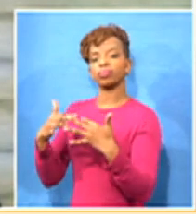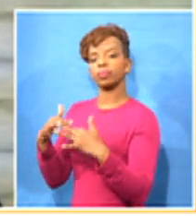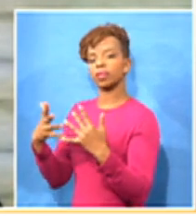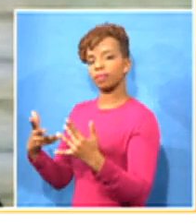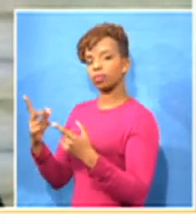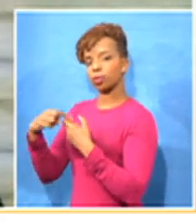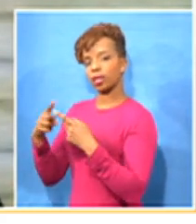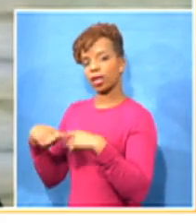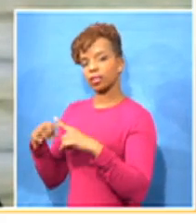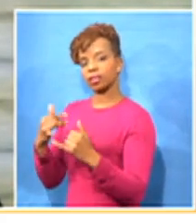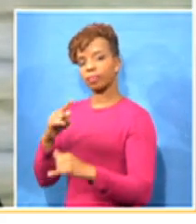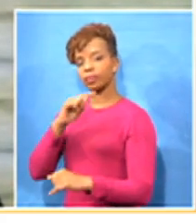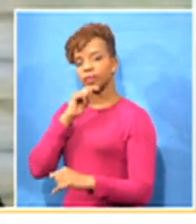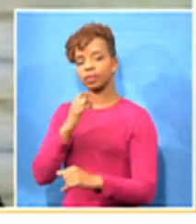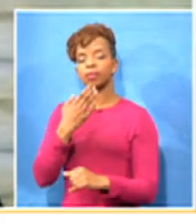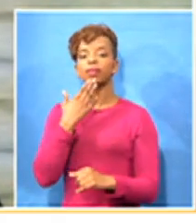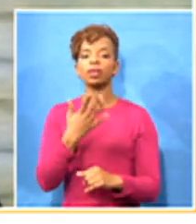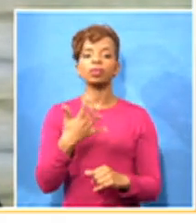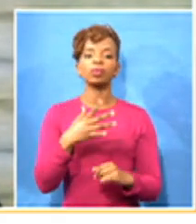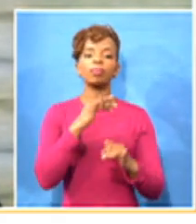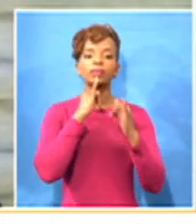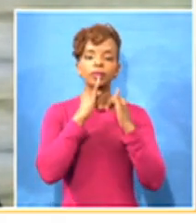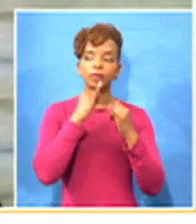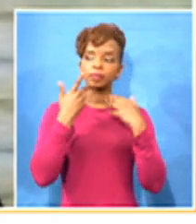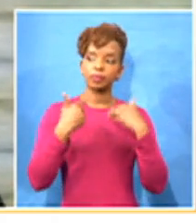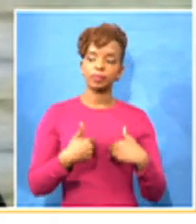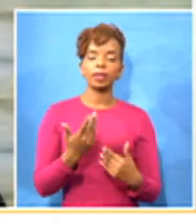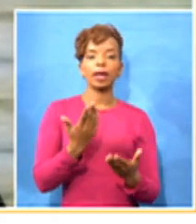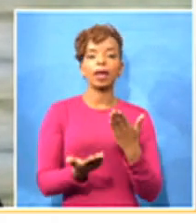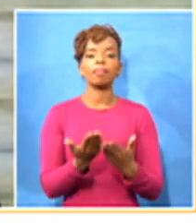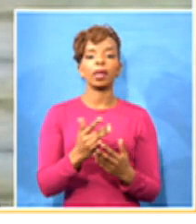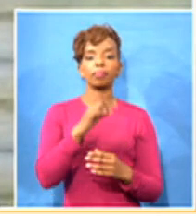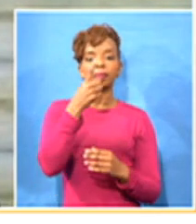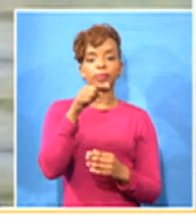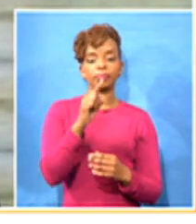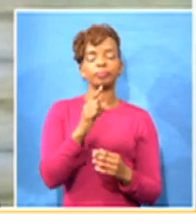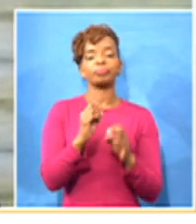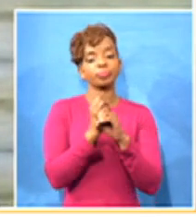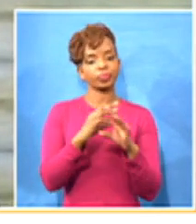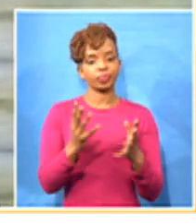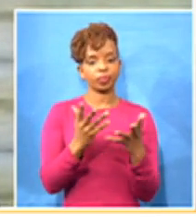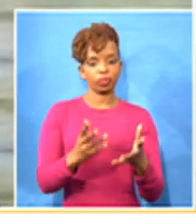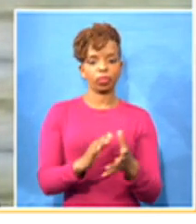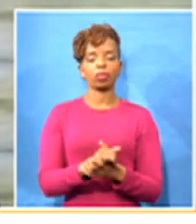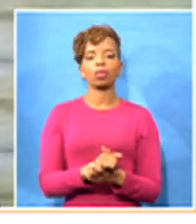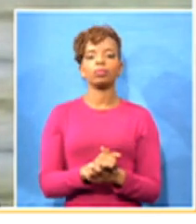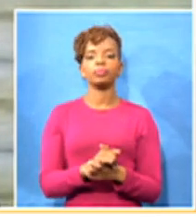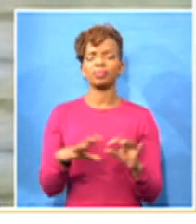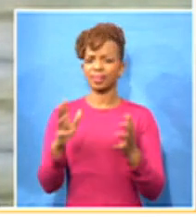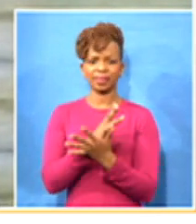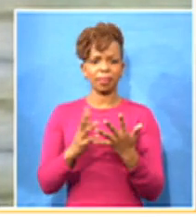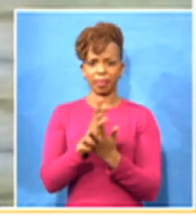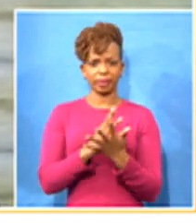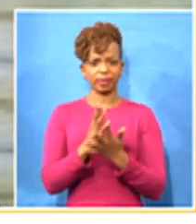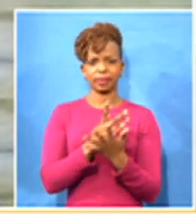Thank you so much for having me. So perhaps a good point to start, Dr. Soofie, is around this debate that parents